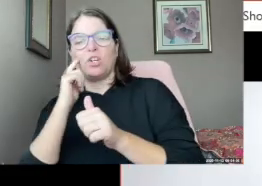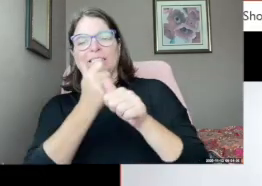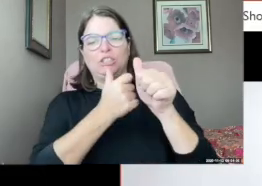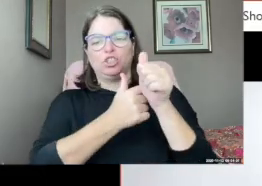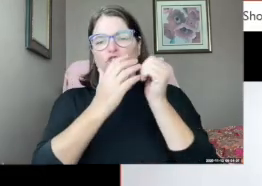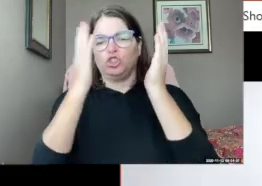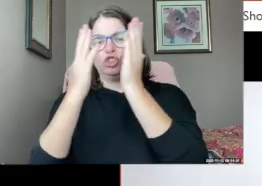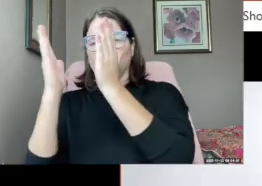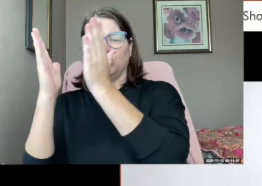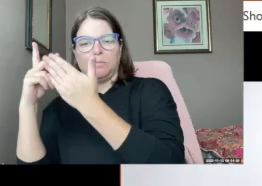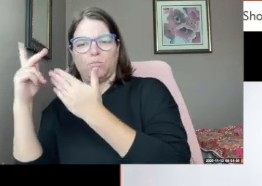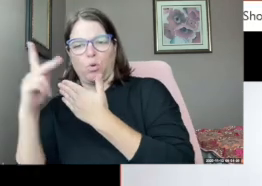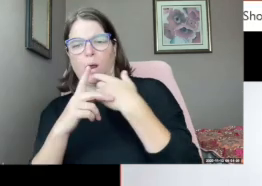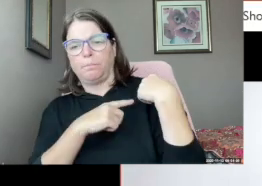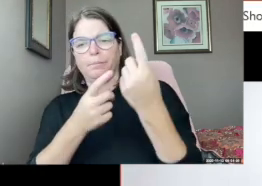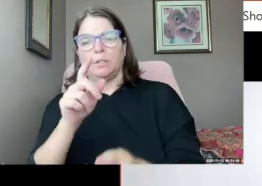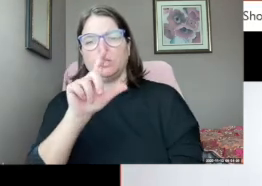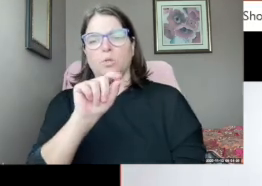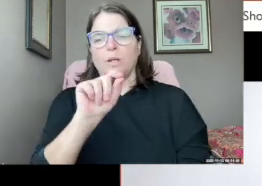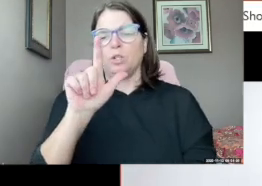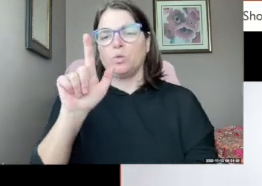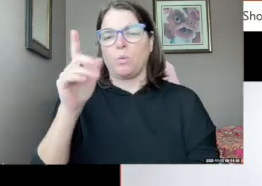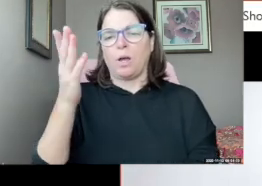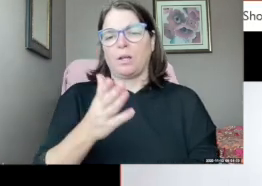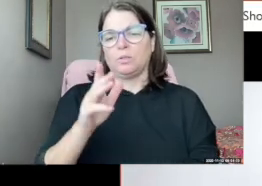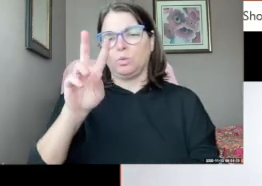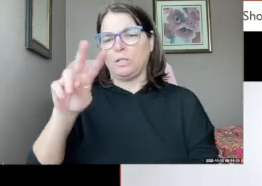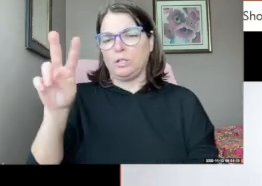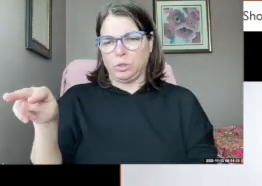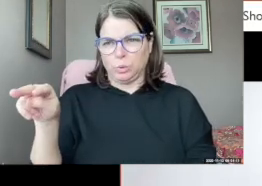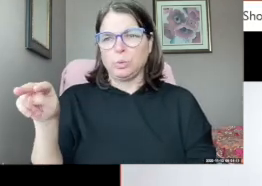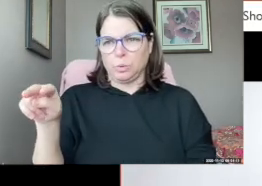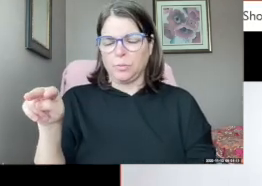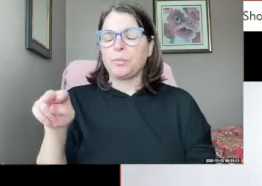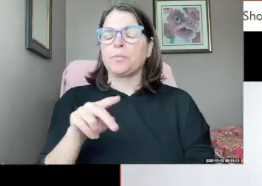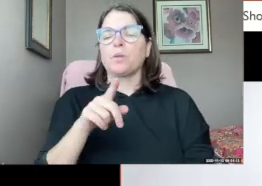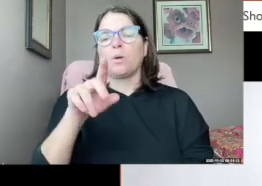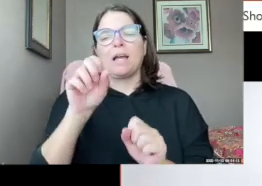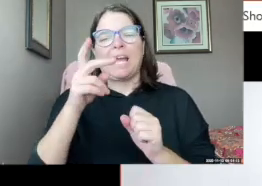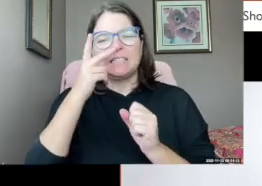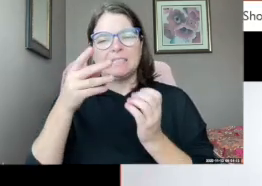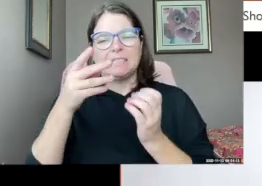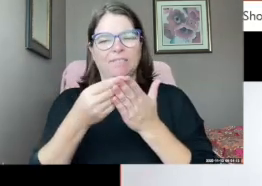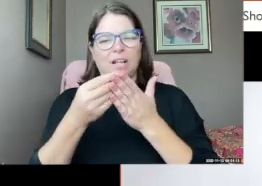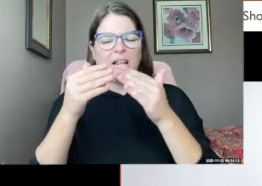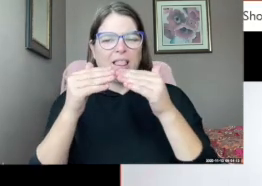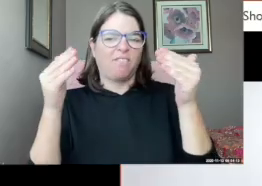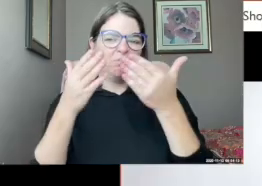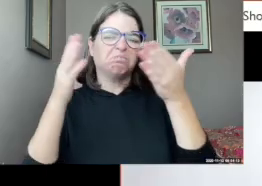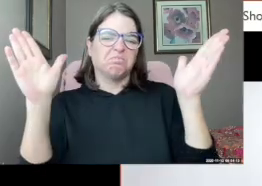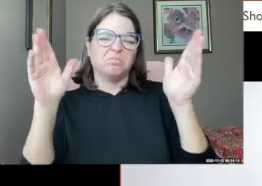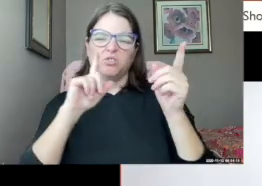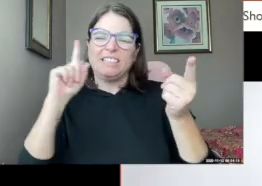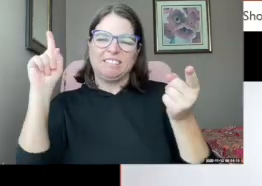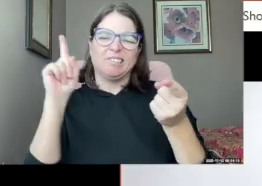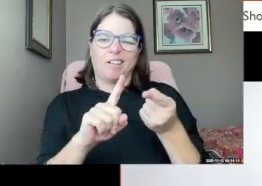our broader incentive programs since 2021-22. And as you can see, funding levels overall